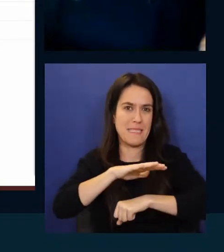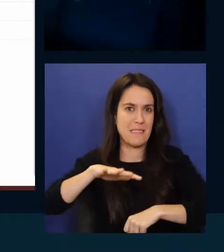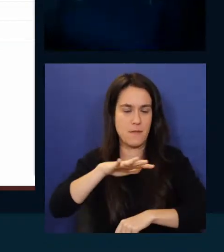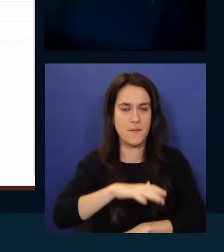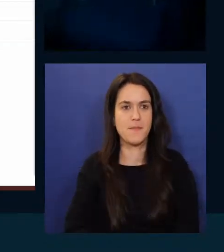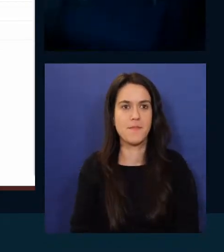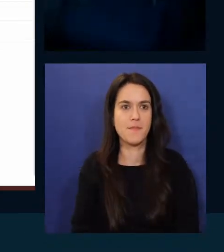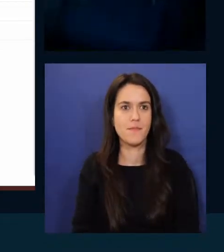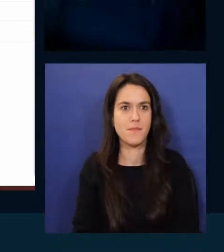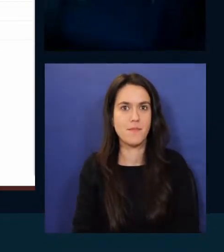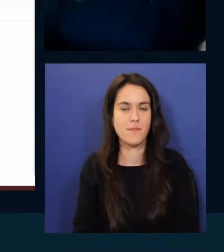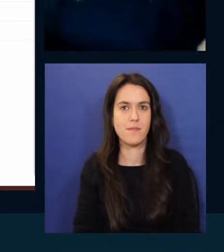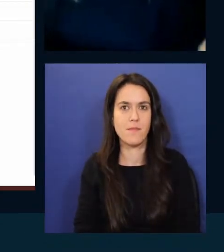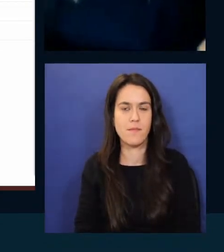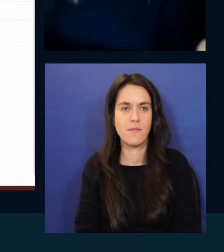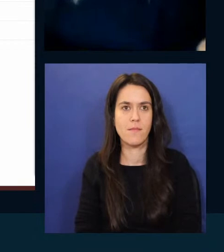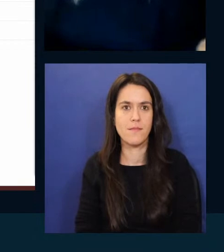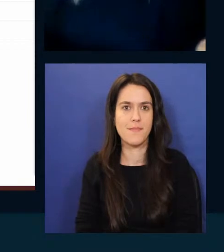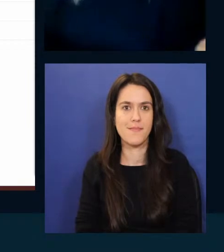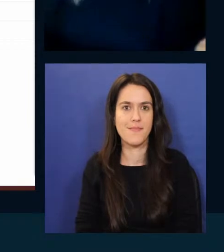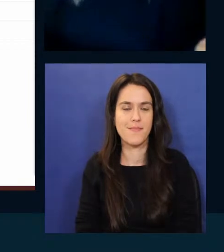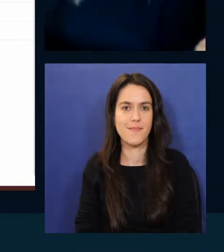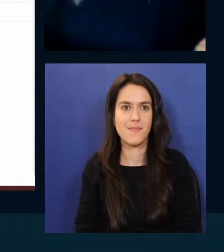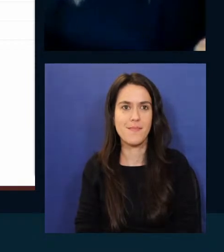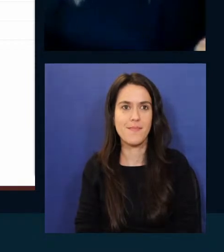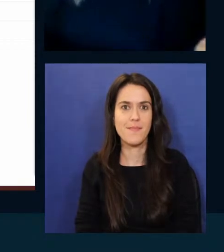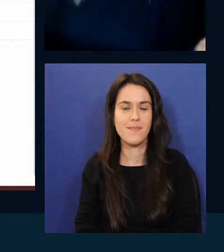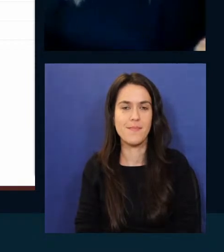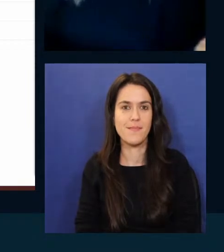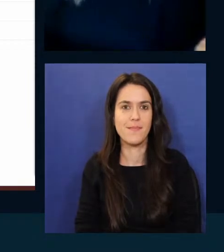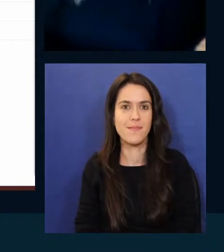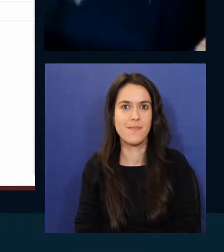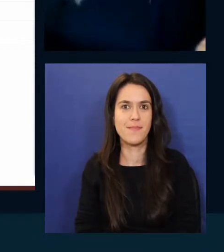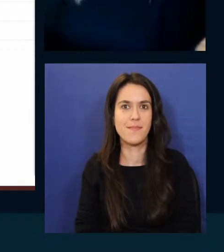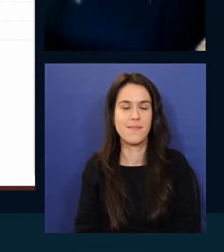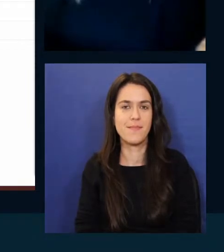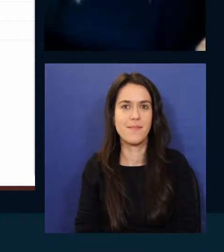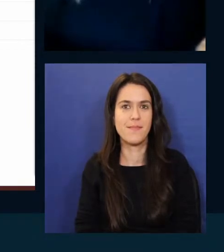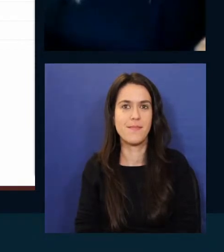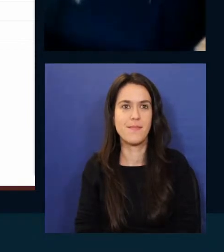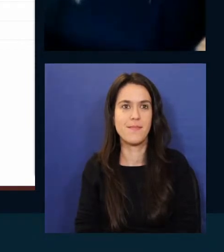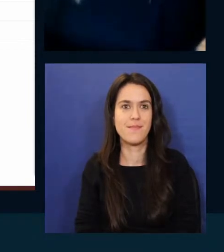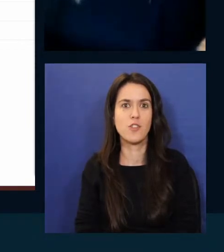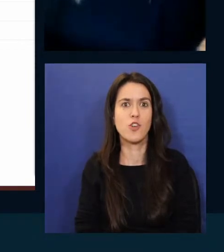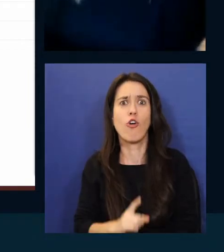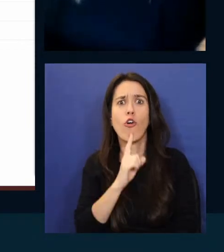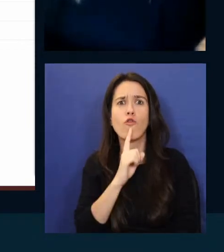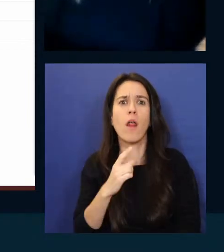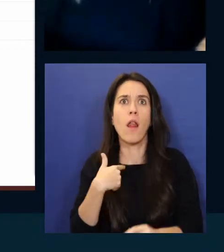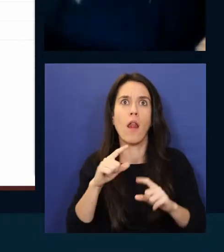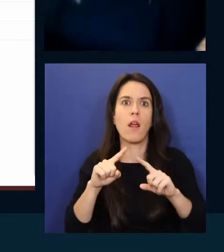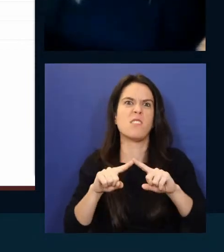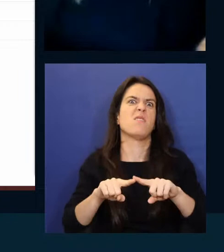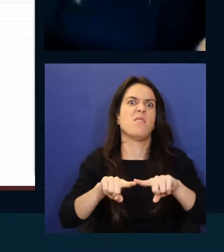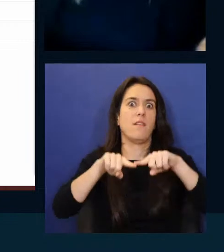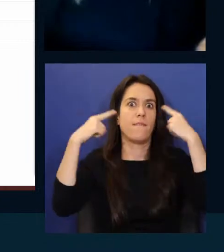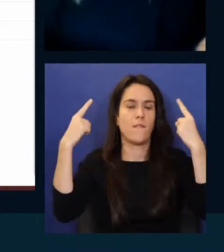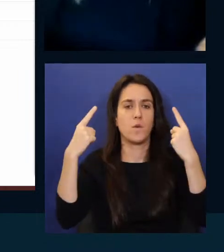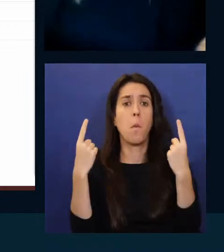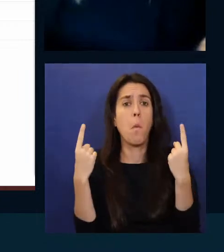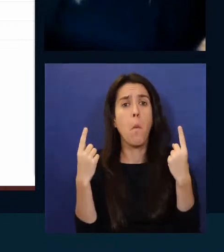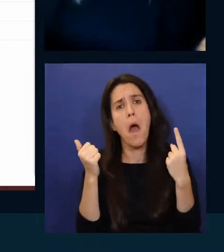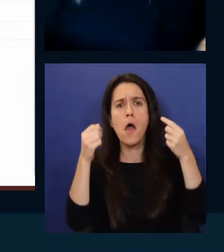from within Teams. So there aren't that many differences in